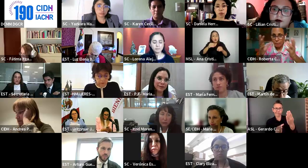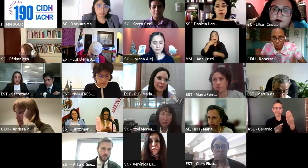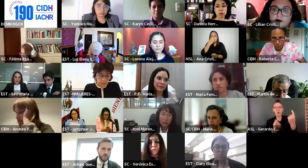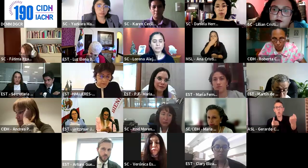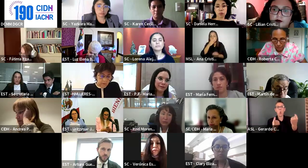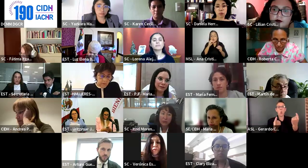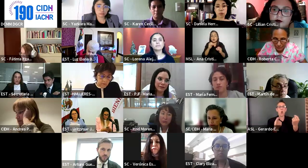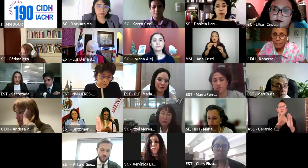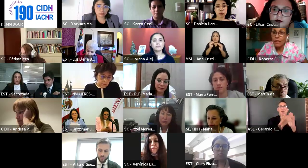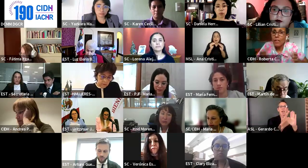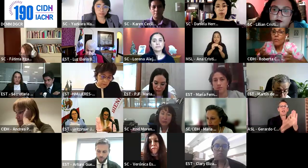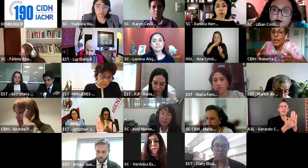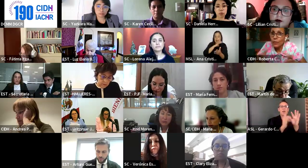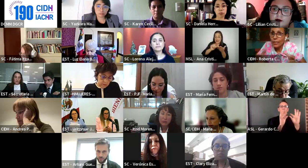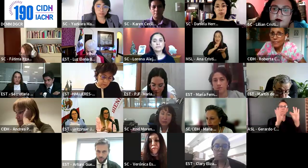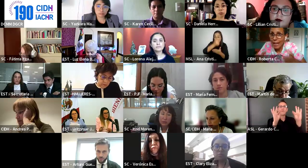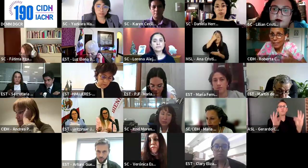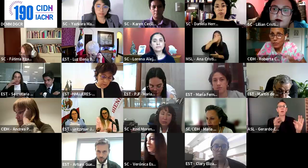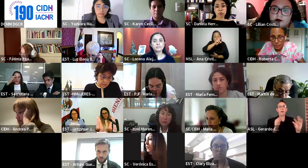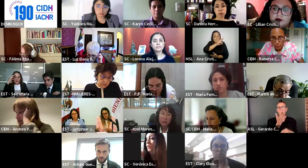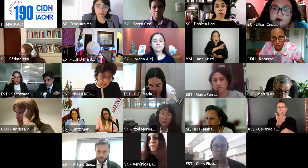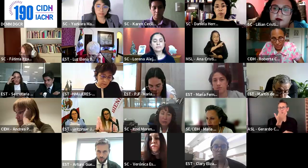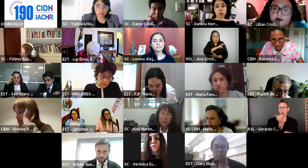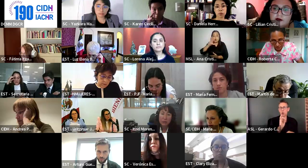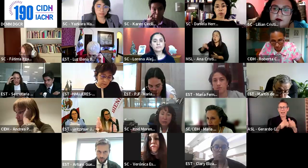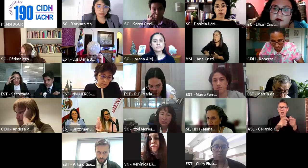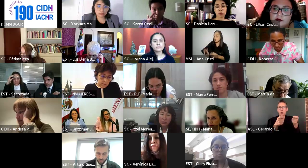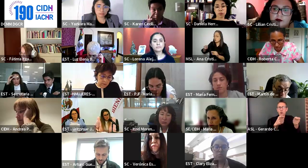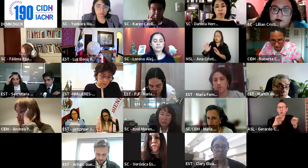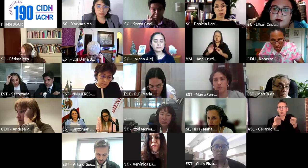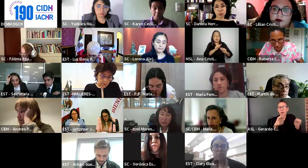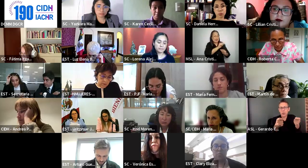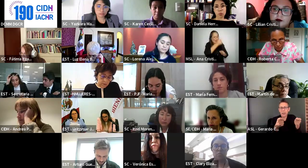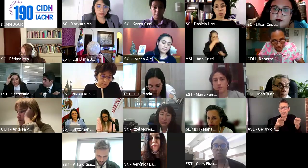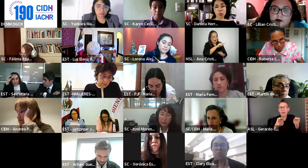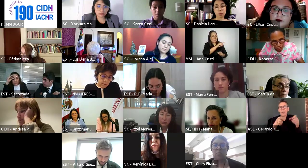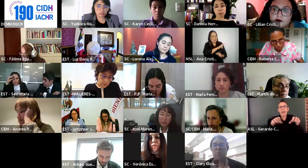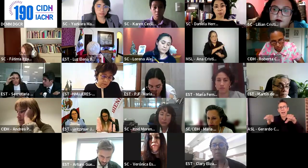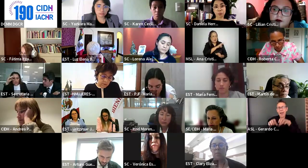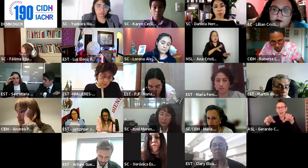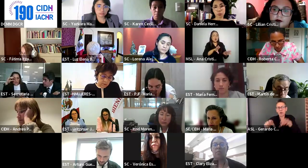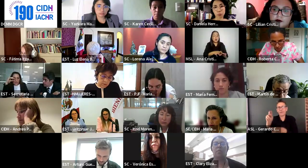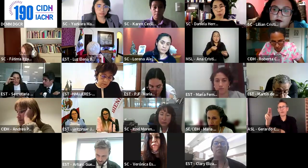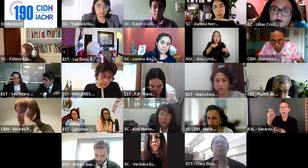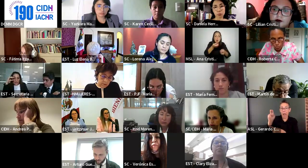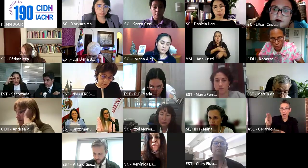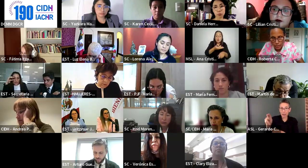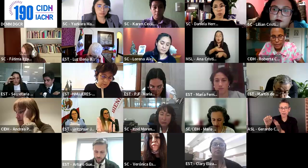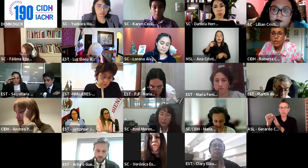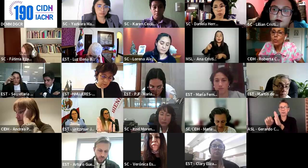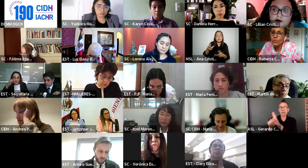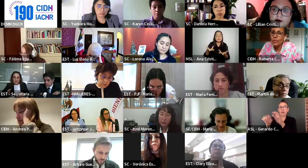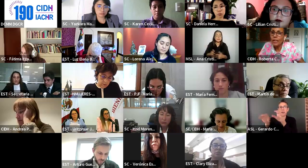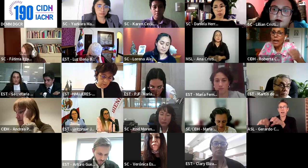that legal framework like that regulates the actions of non-state actors? And then in relation to the